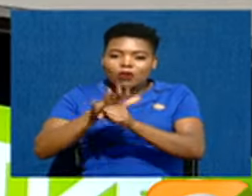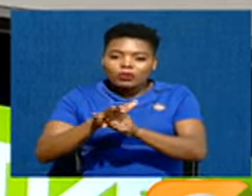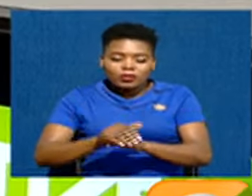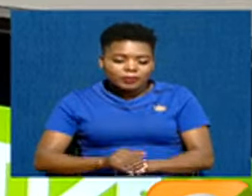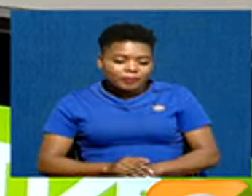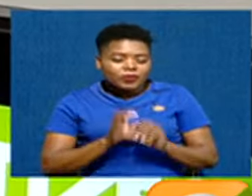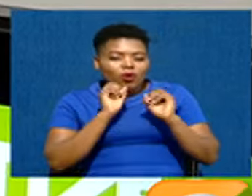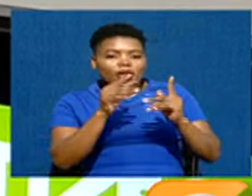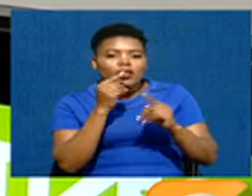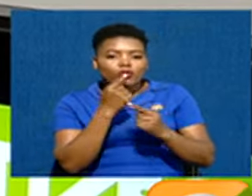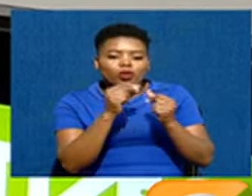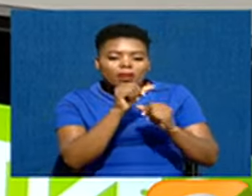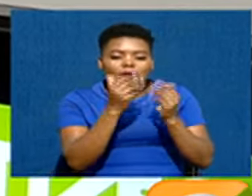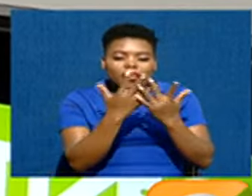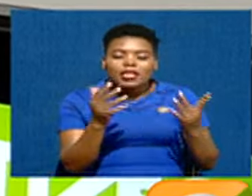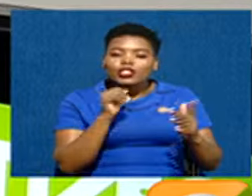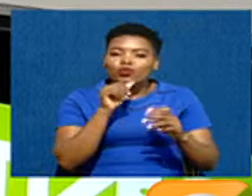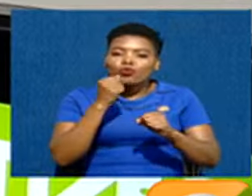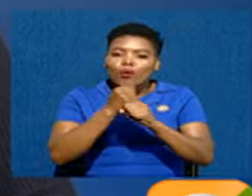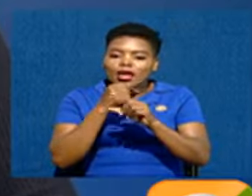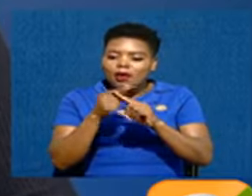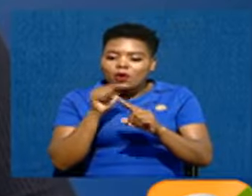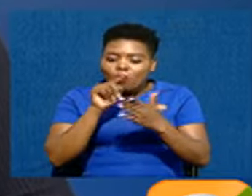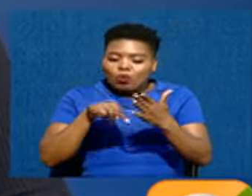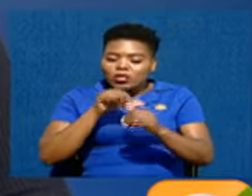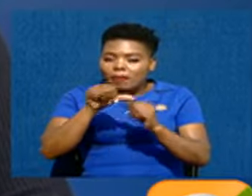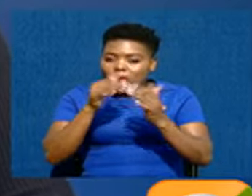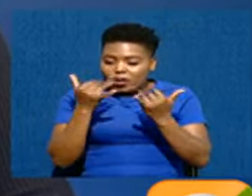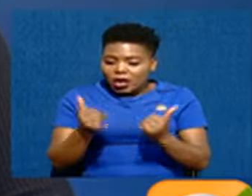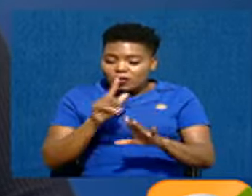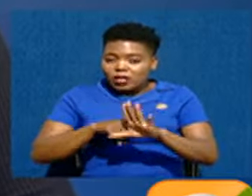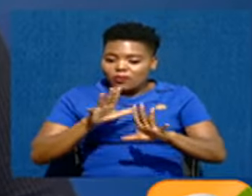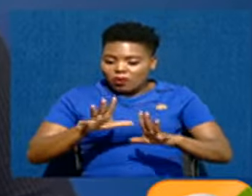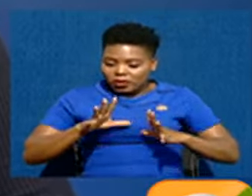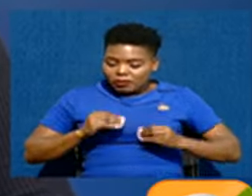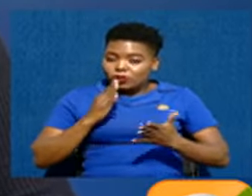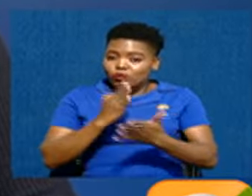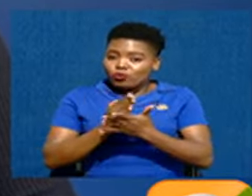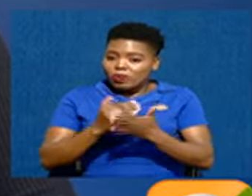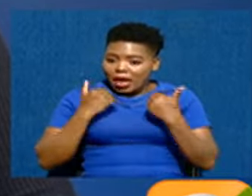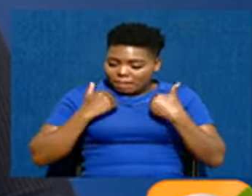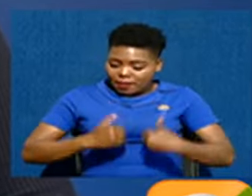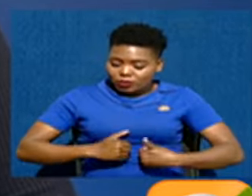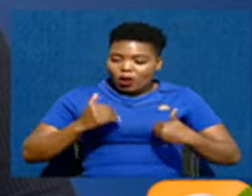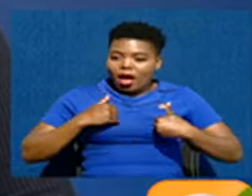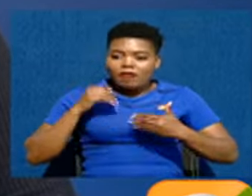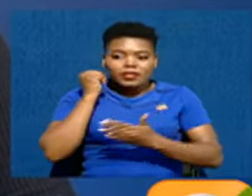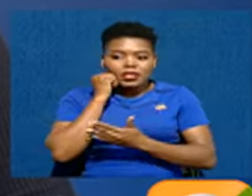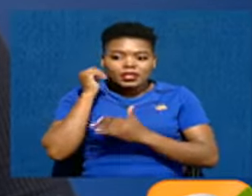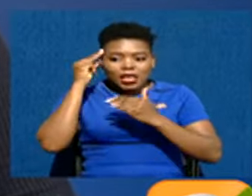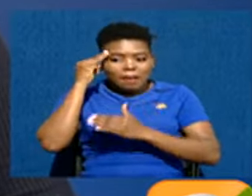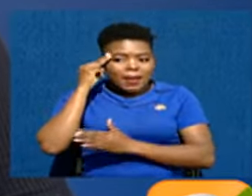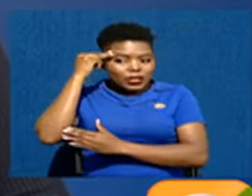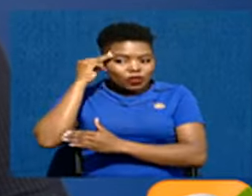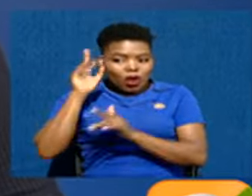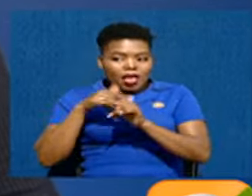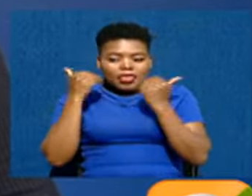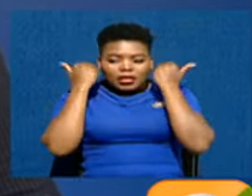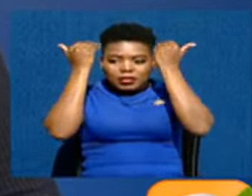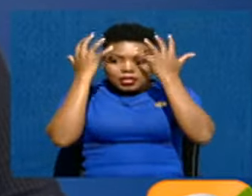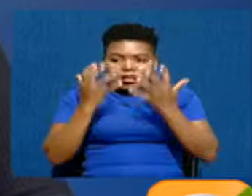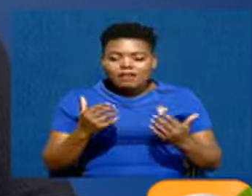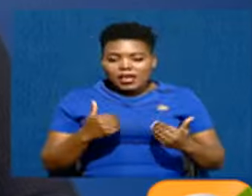not working. What about now? When you accepted that indeed there was an issue with the depression, and you know,